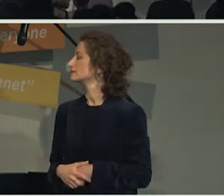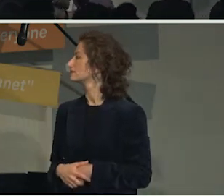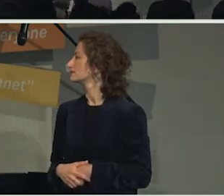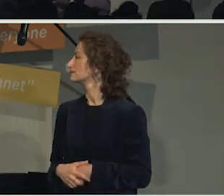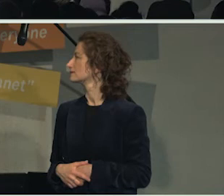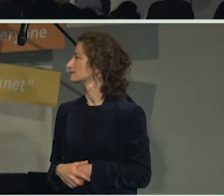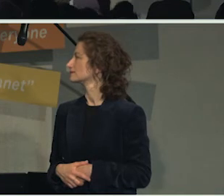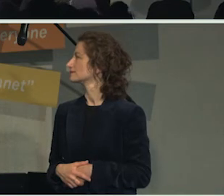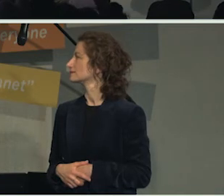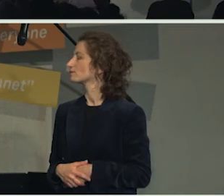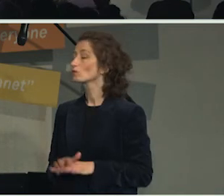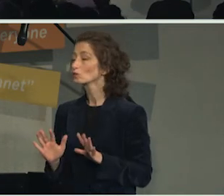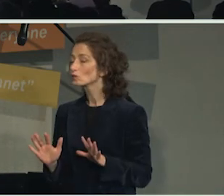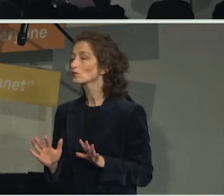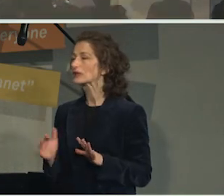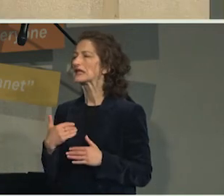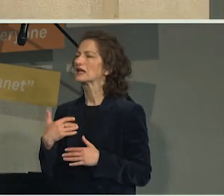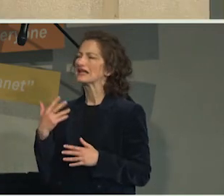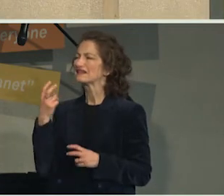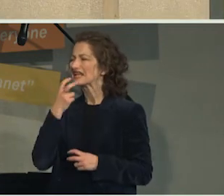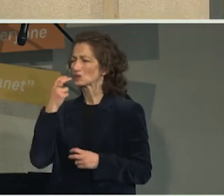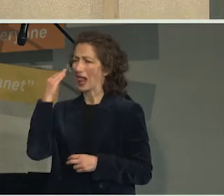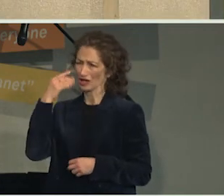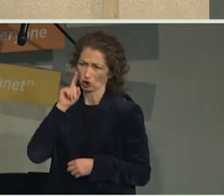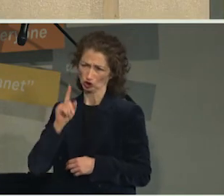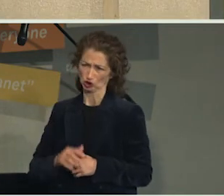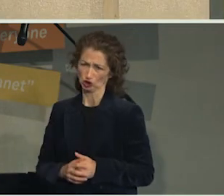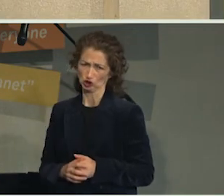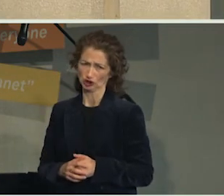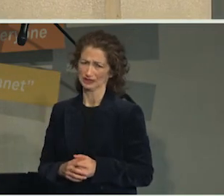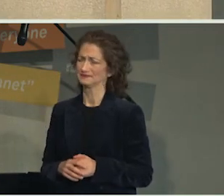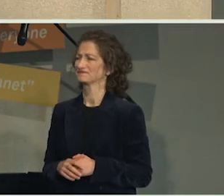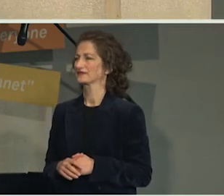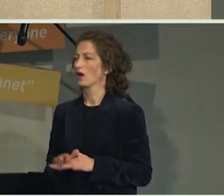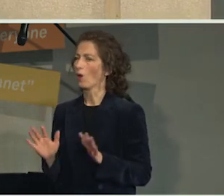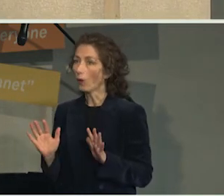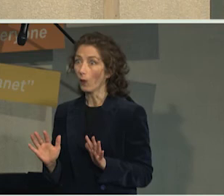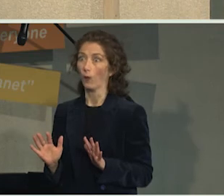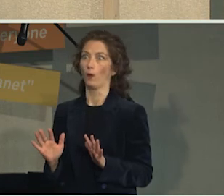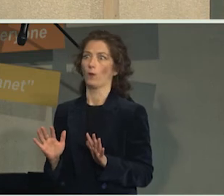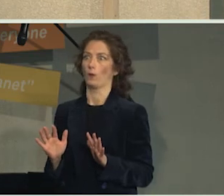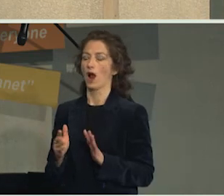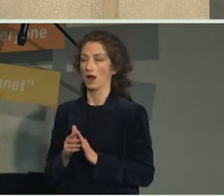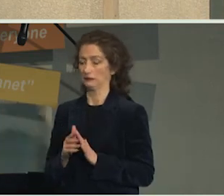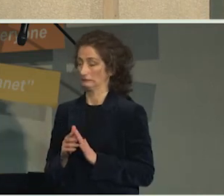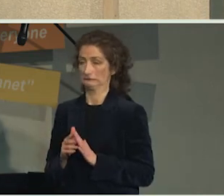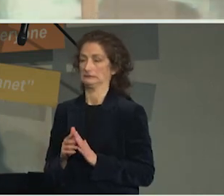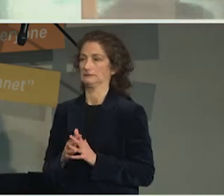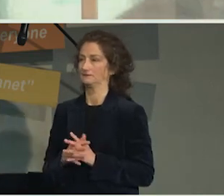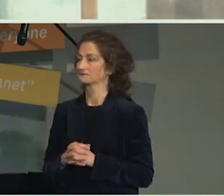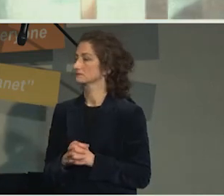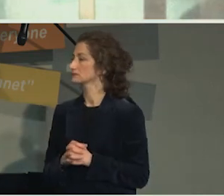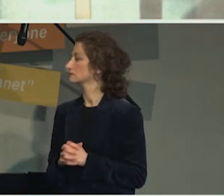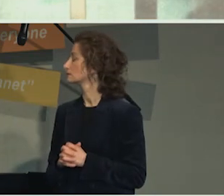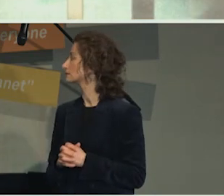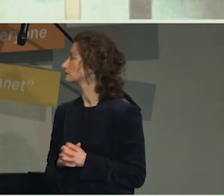Amazing. You guys, I've been trying really hard to learn the language. Wow. Y'all's language. Wow. It's hard. It's